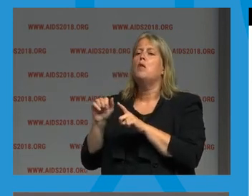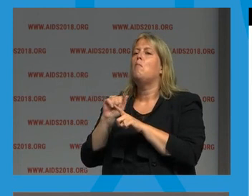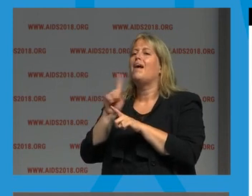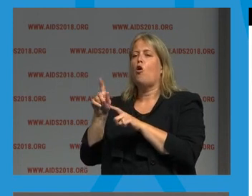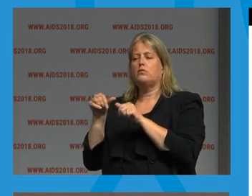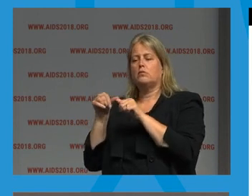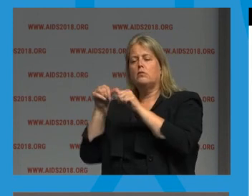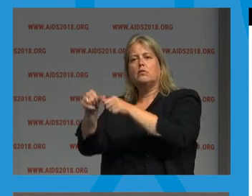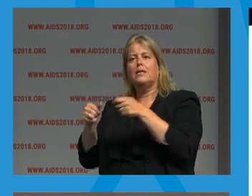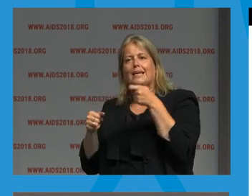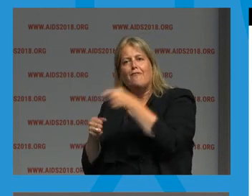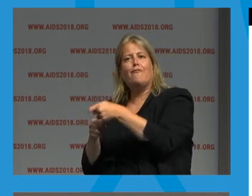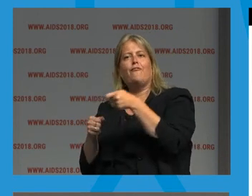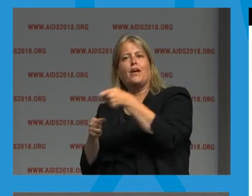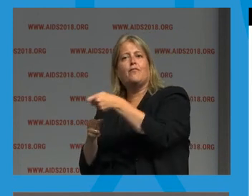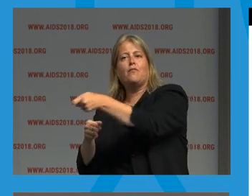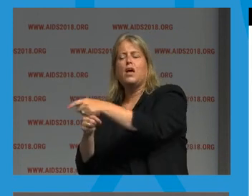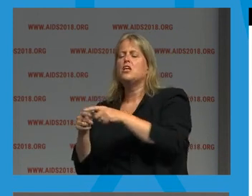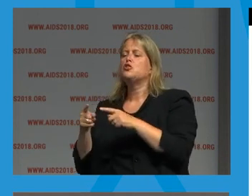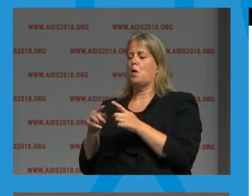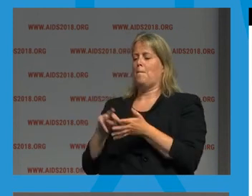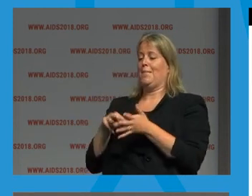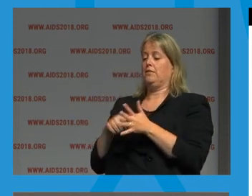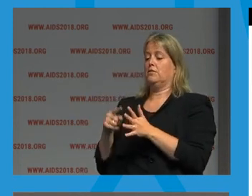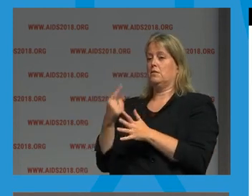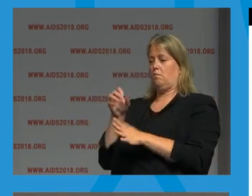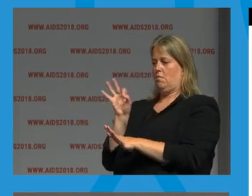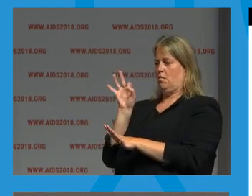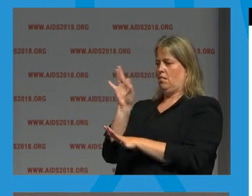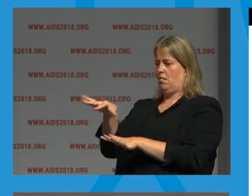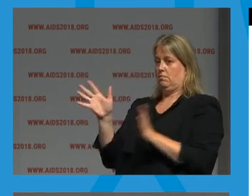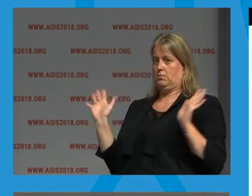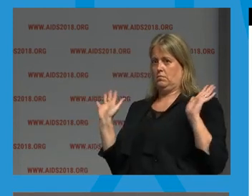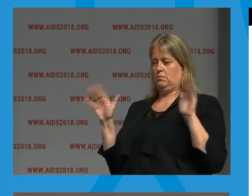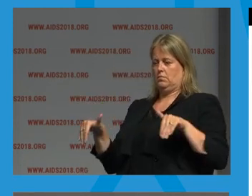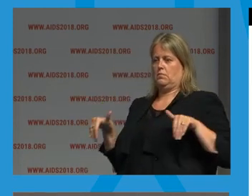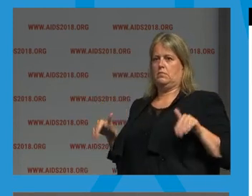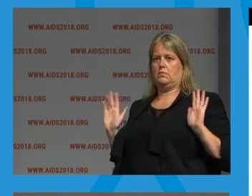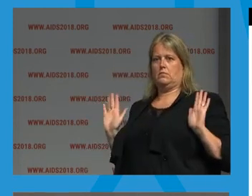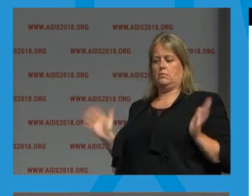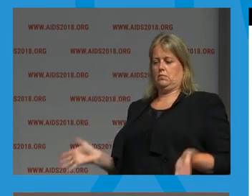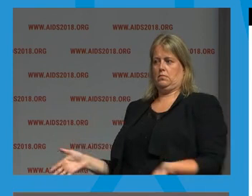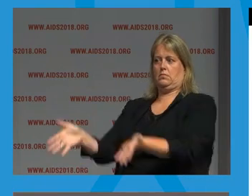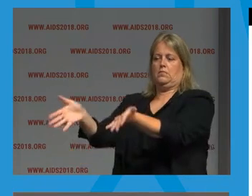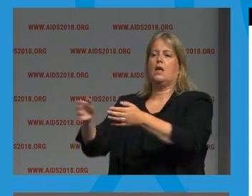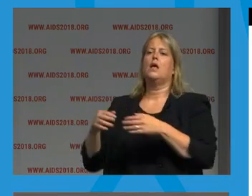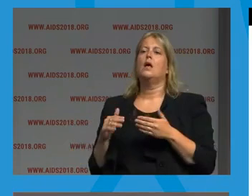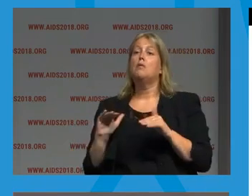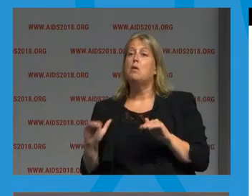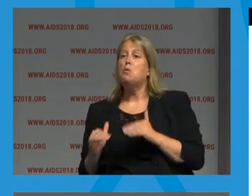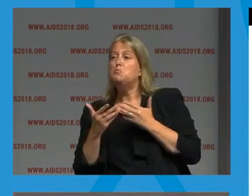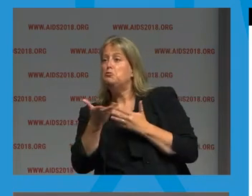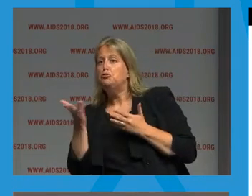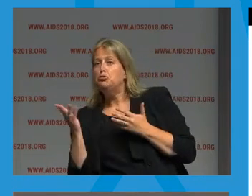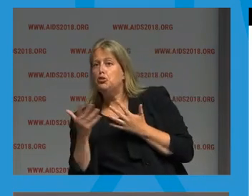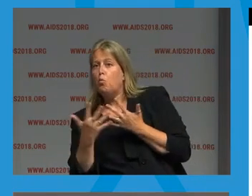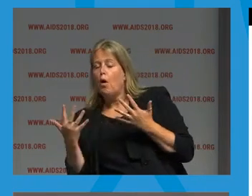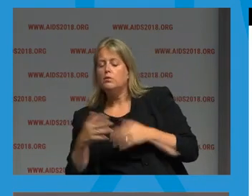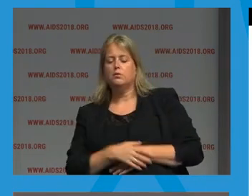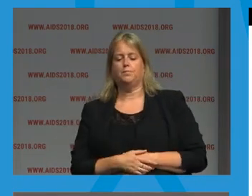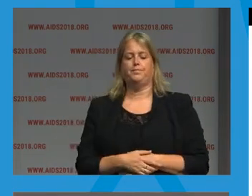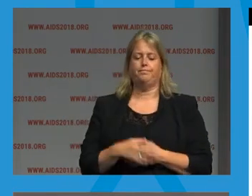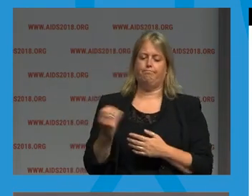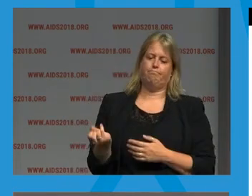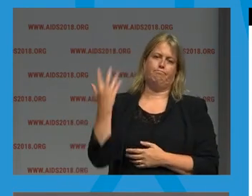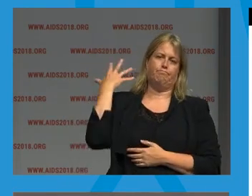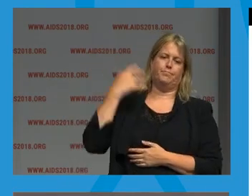given. In other words, inducing something and then backing off. What are the approaches that have been looked at? They're shown on